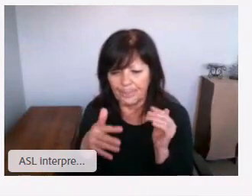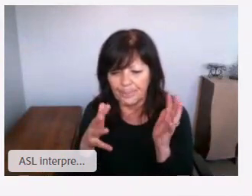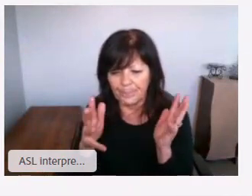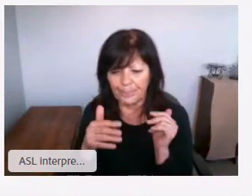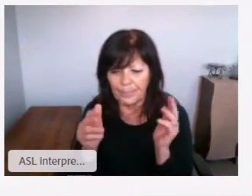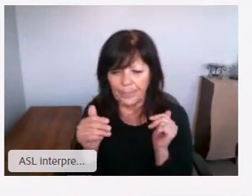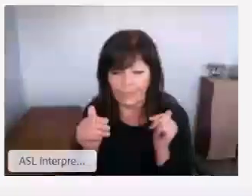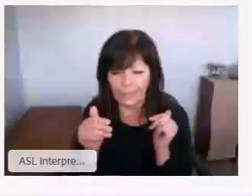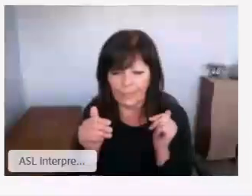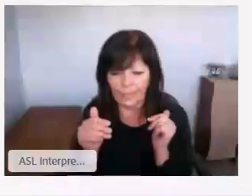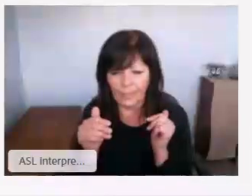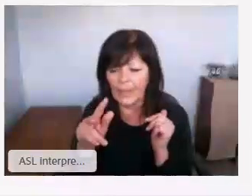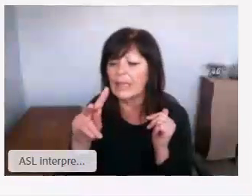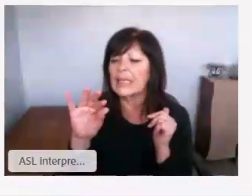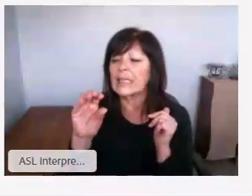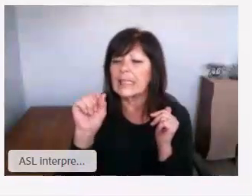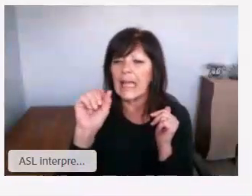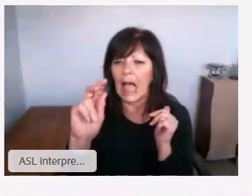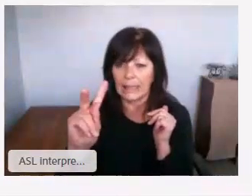the kiosk.